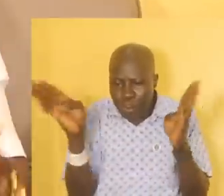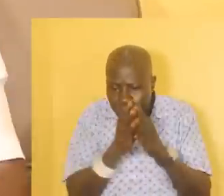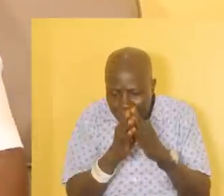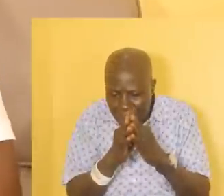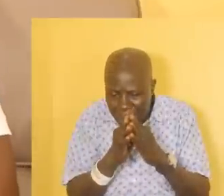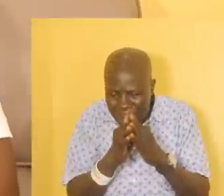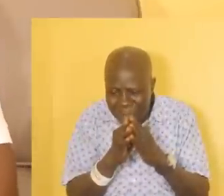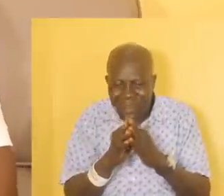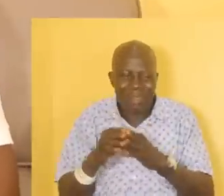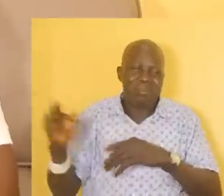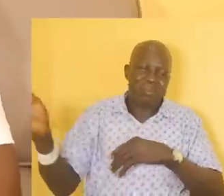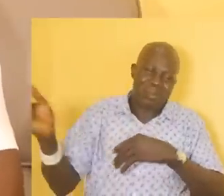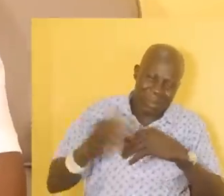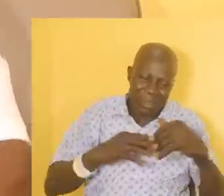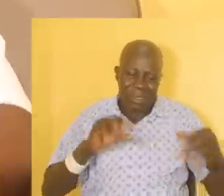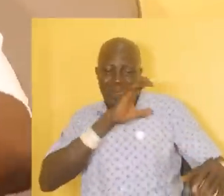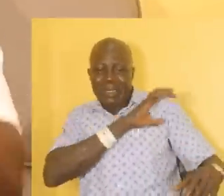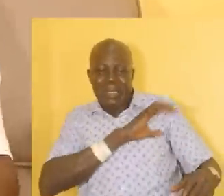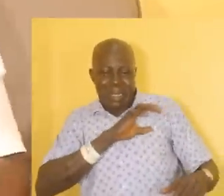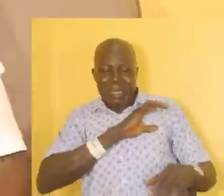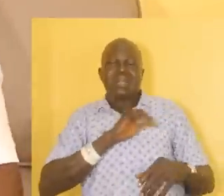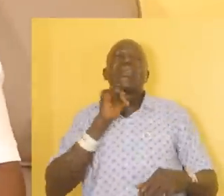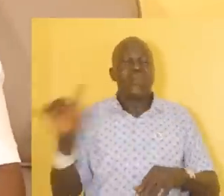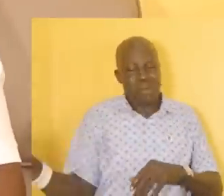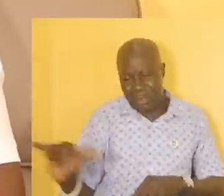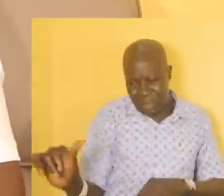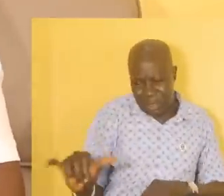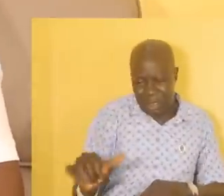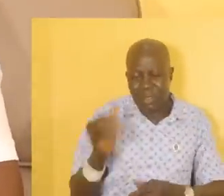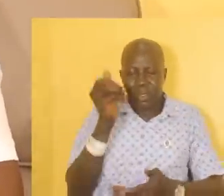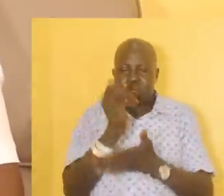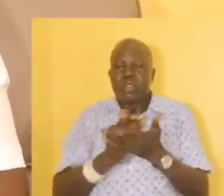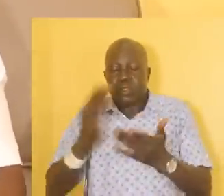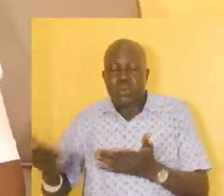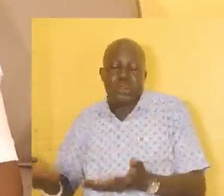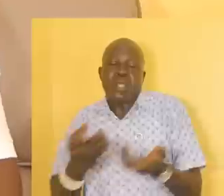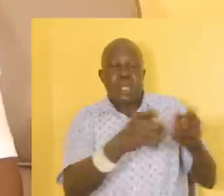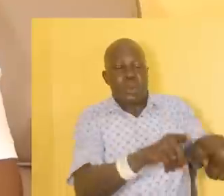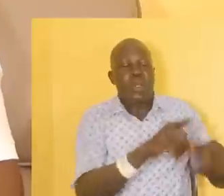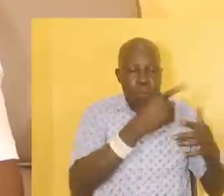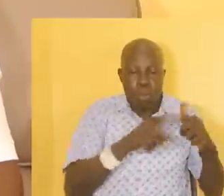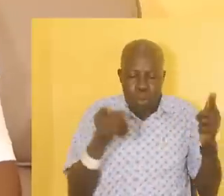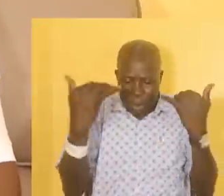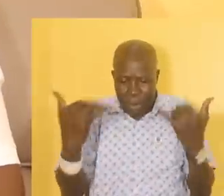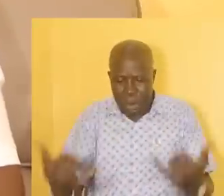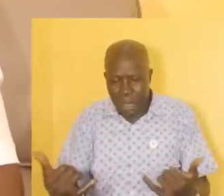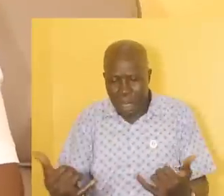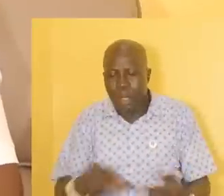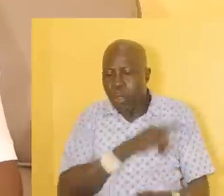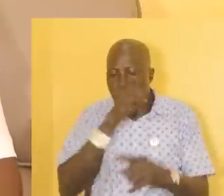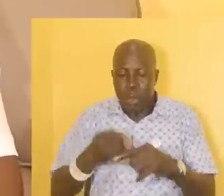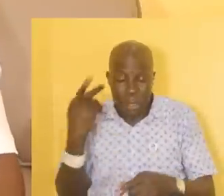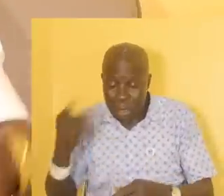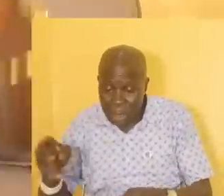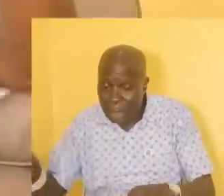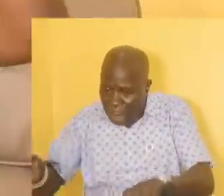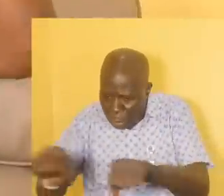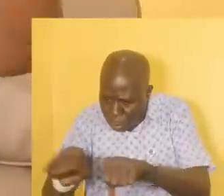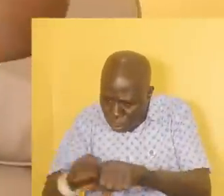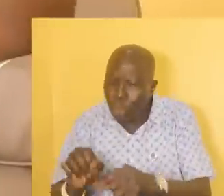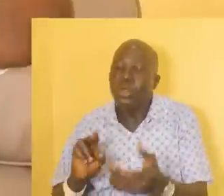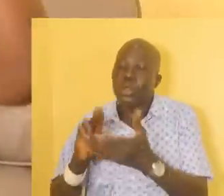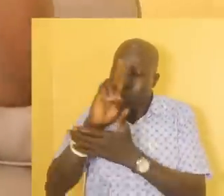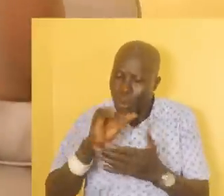your character is not the same. Like something will just happen. But now, that you see the